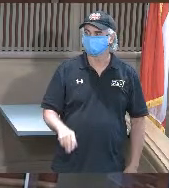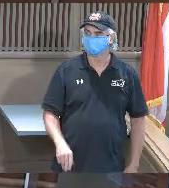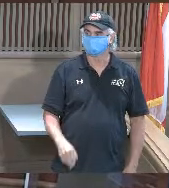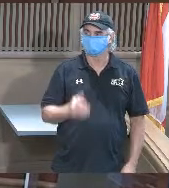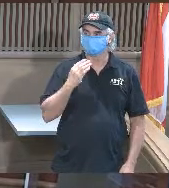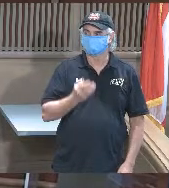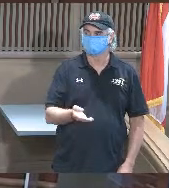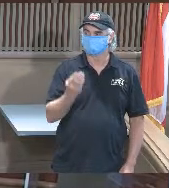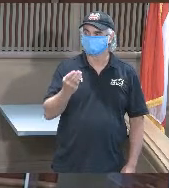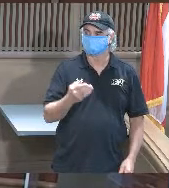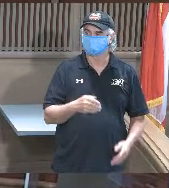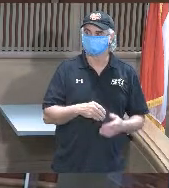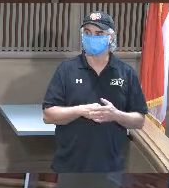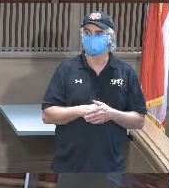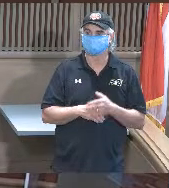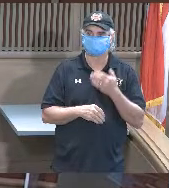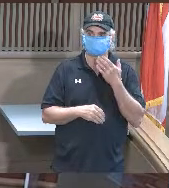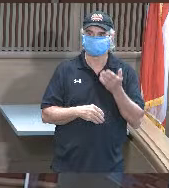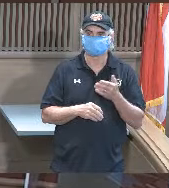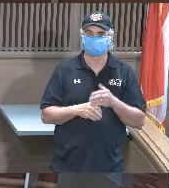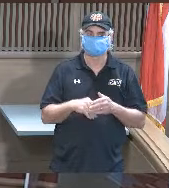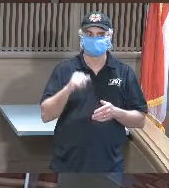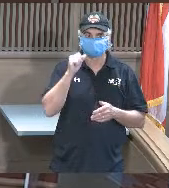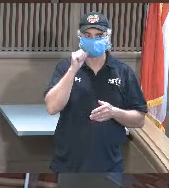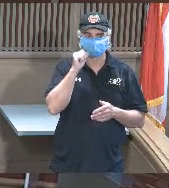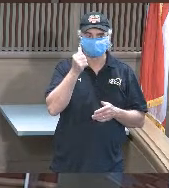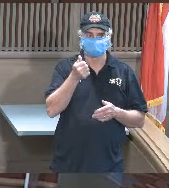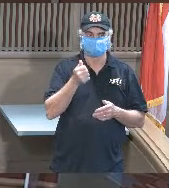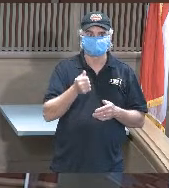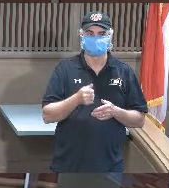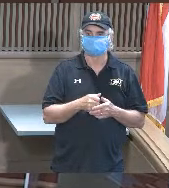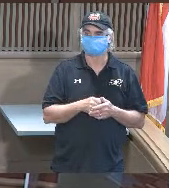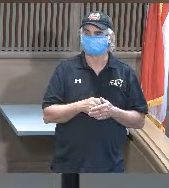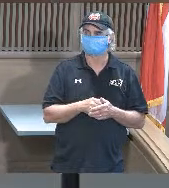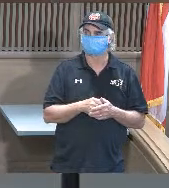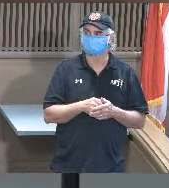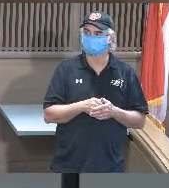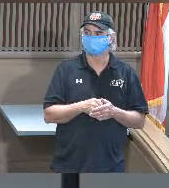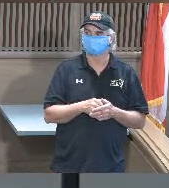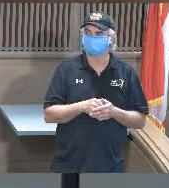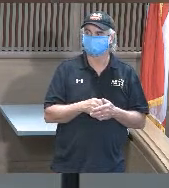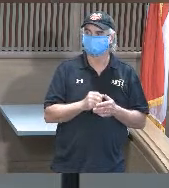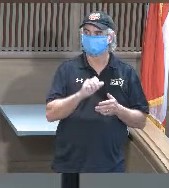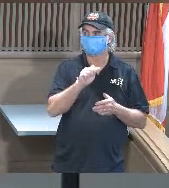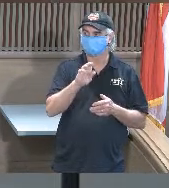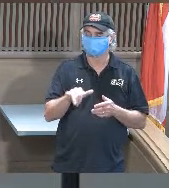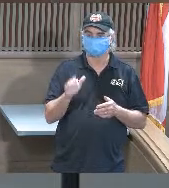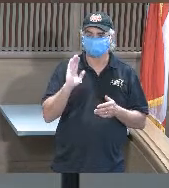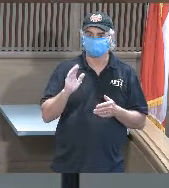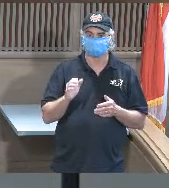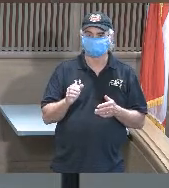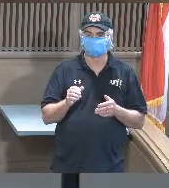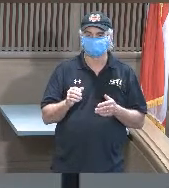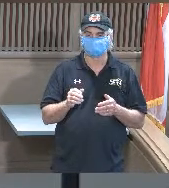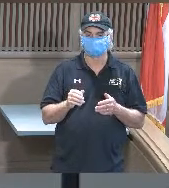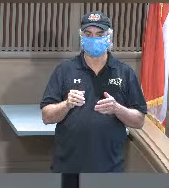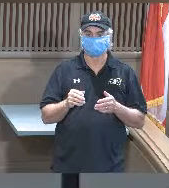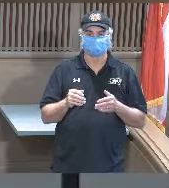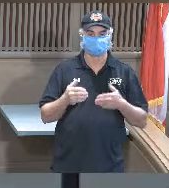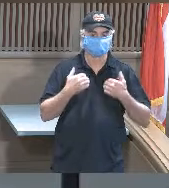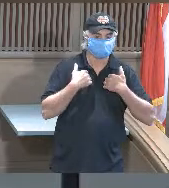Good morning. Thank you, Mr. McCoy. Tomorrow, Dougherty County will be sponsoring our second mass vaccination at the Albany Civic